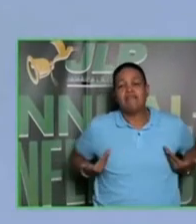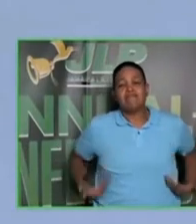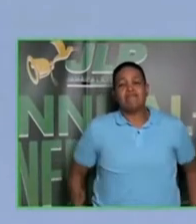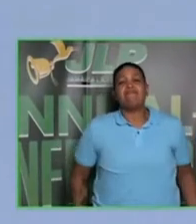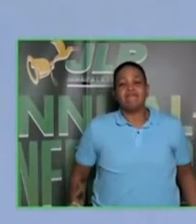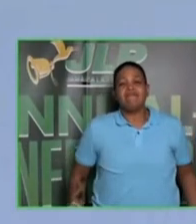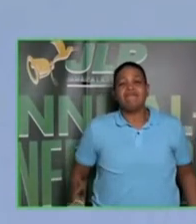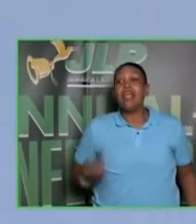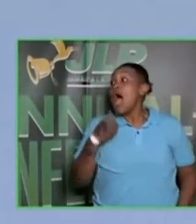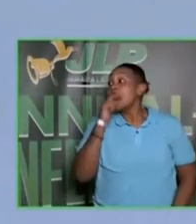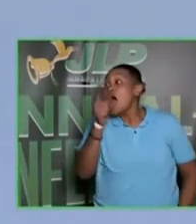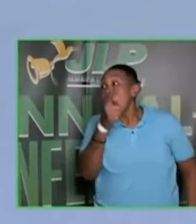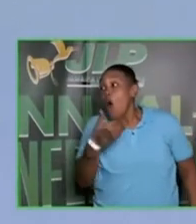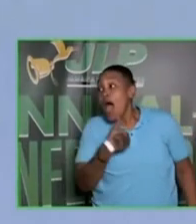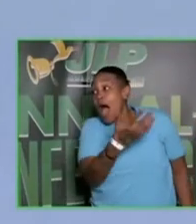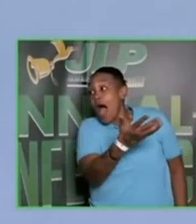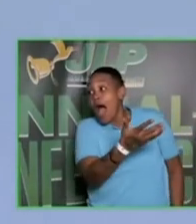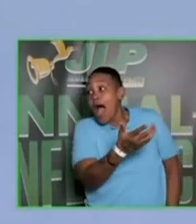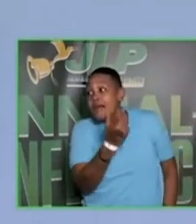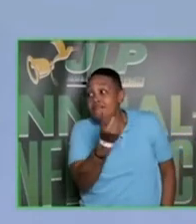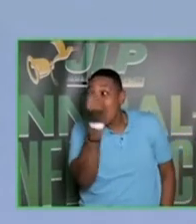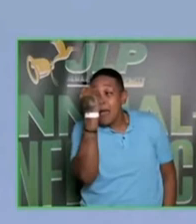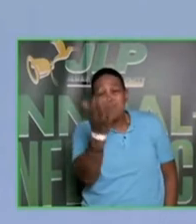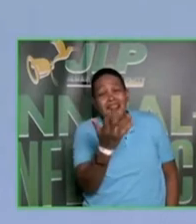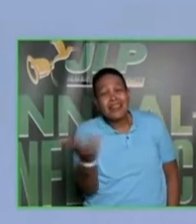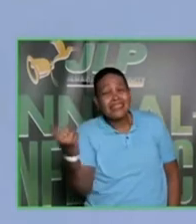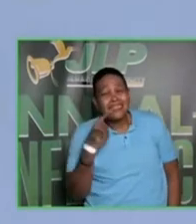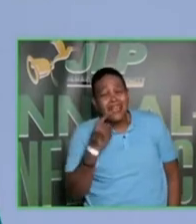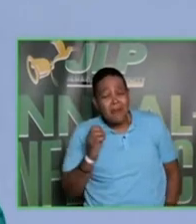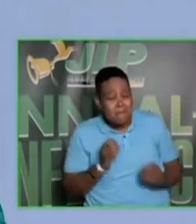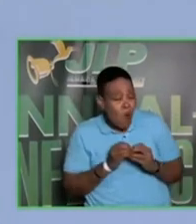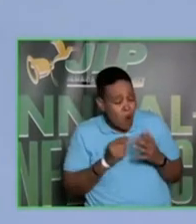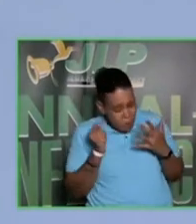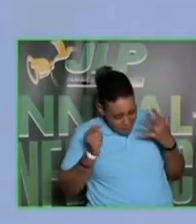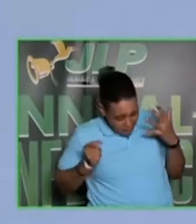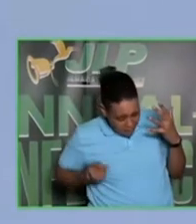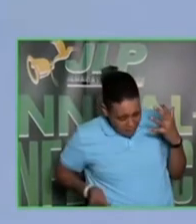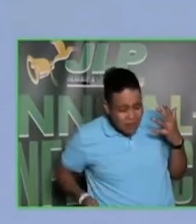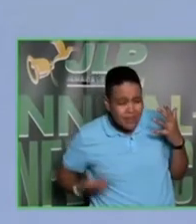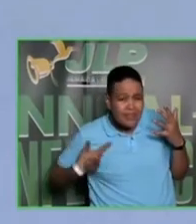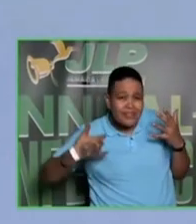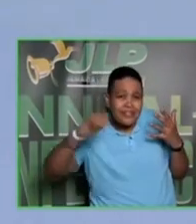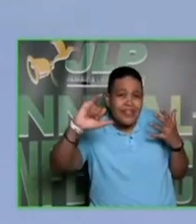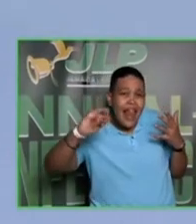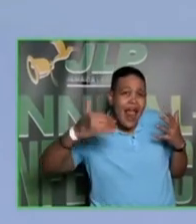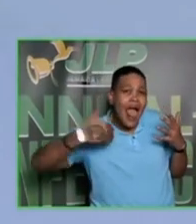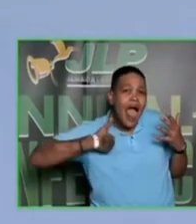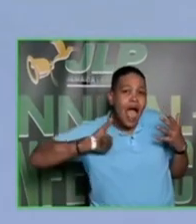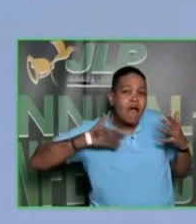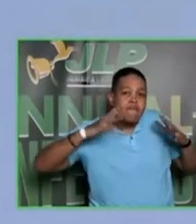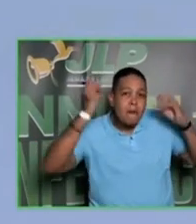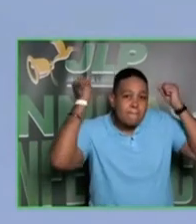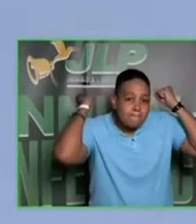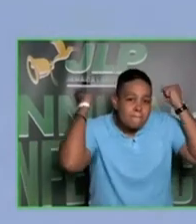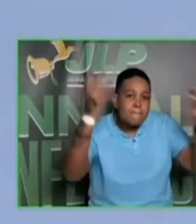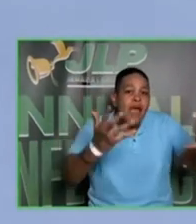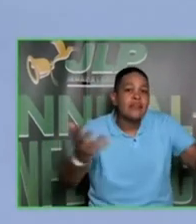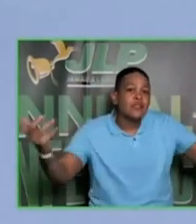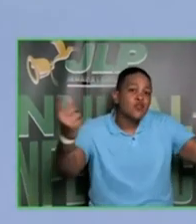I not only have so much things to say, I still have a lot of things to